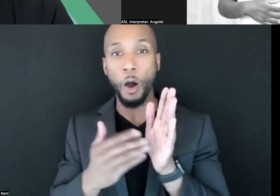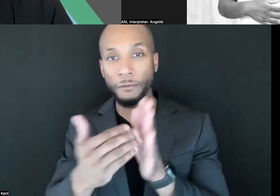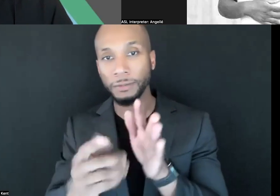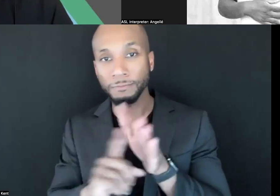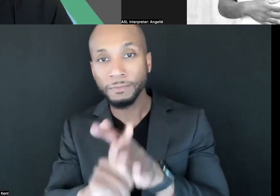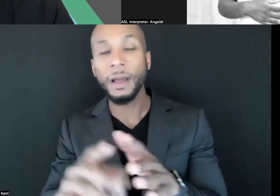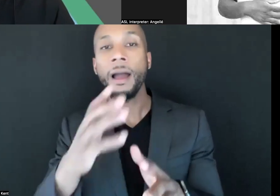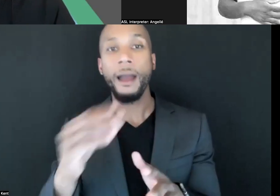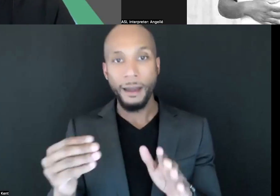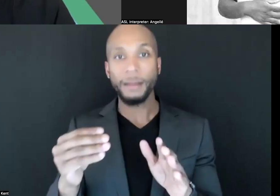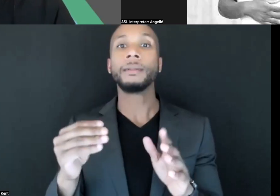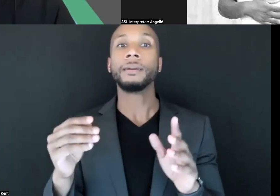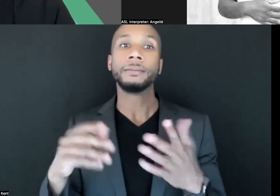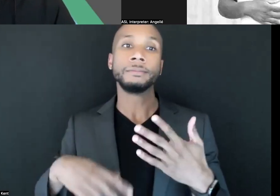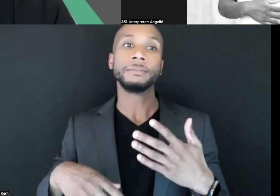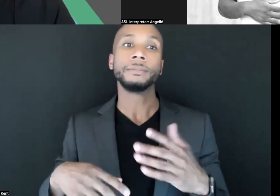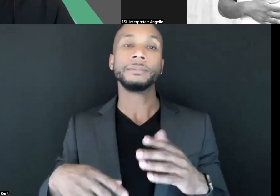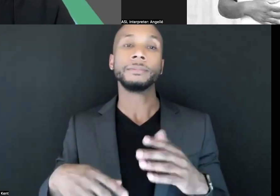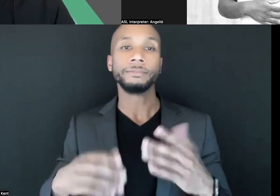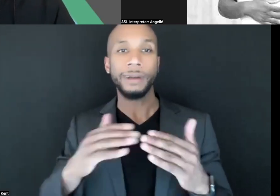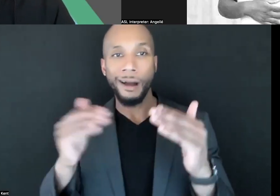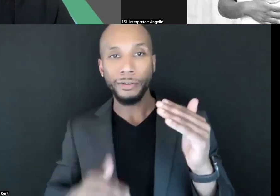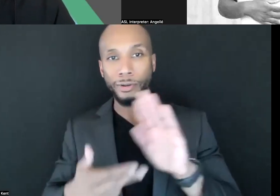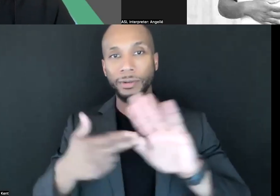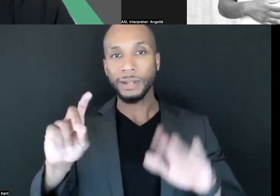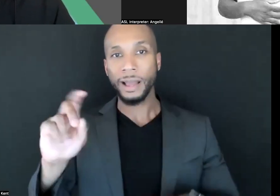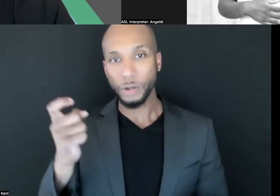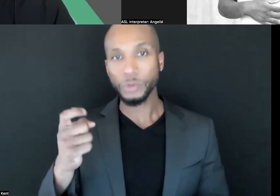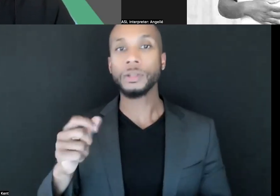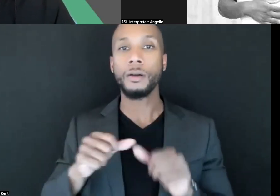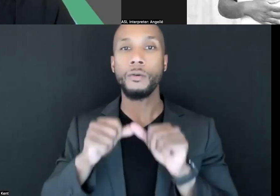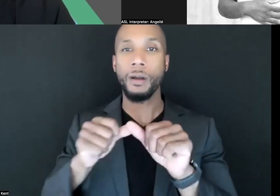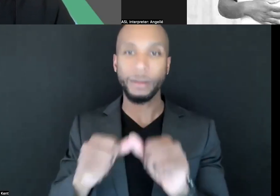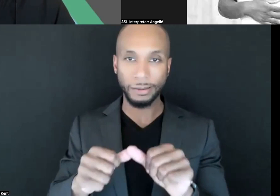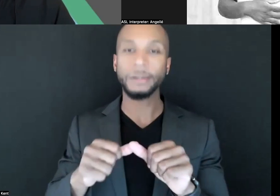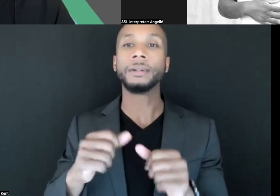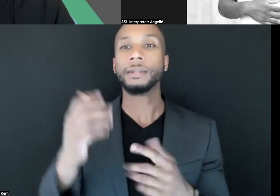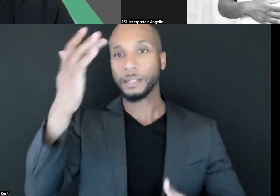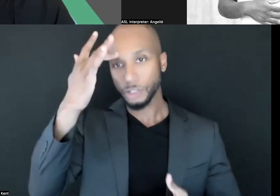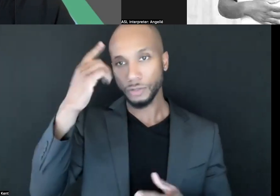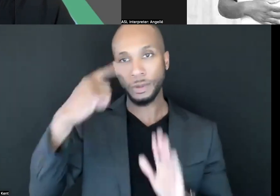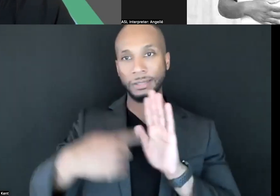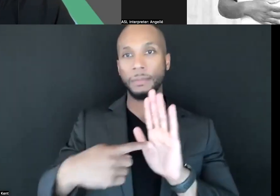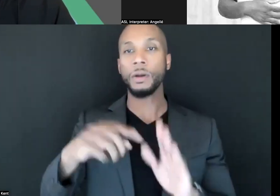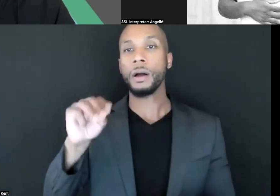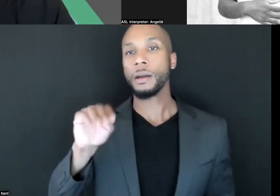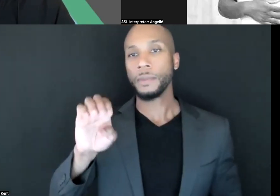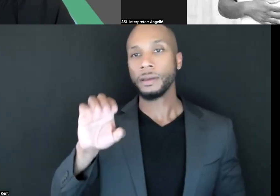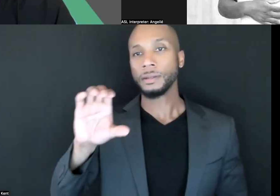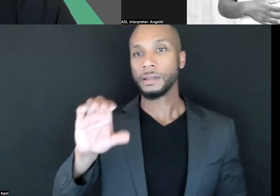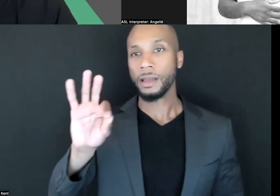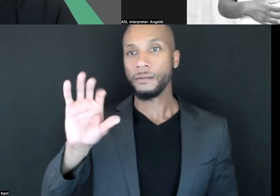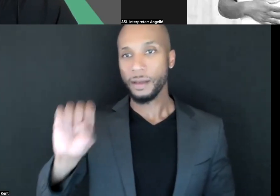complex chronic conditions like ME/CFS and long COVID, and also a symptom